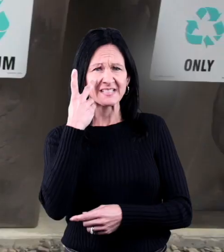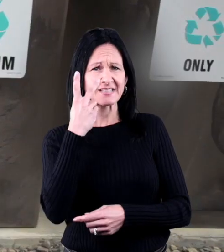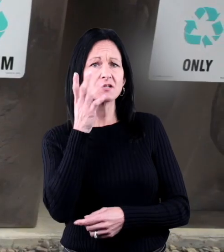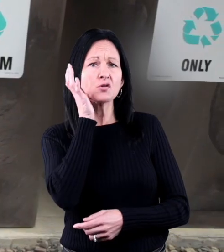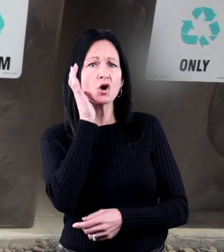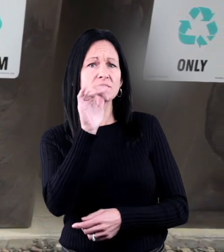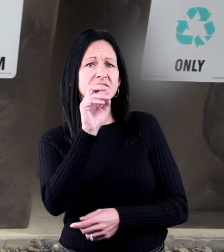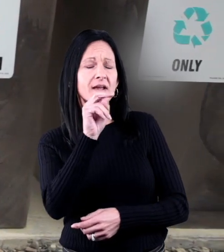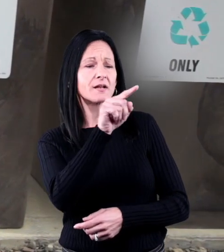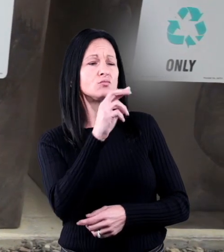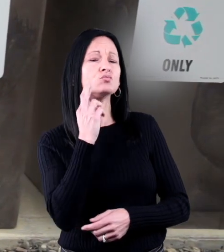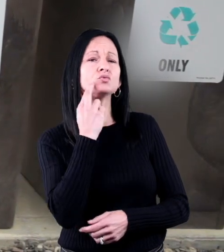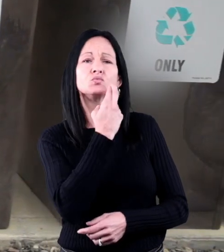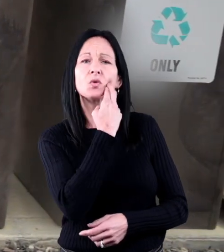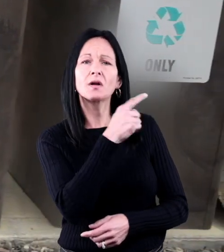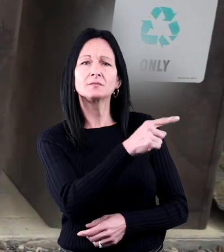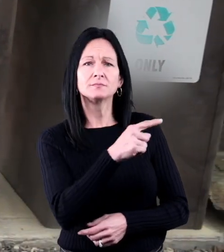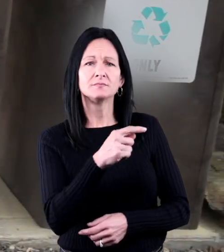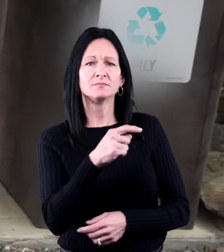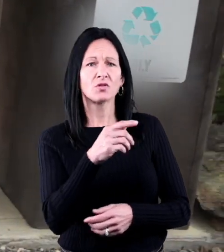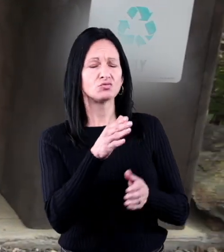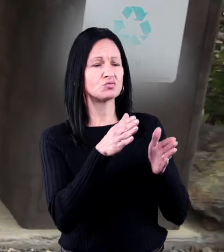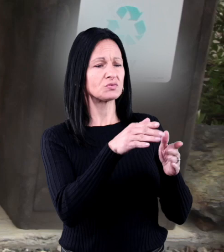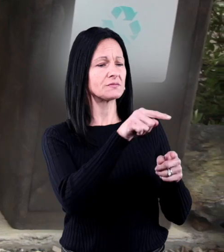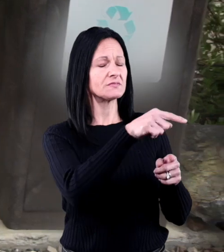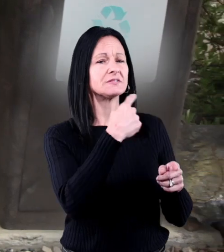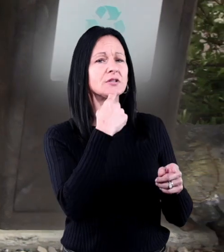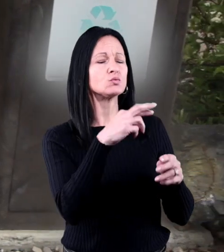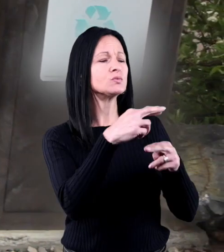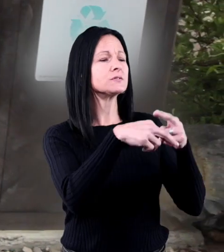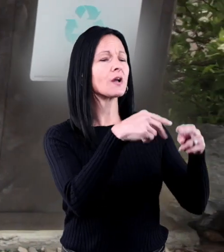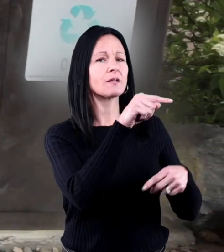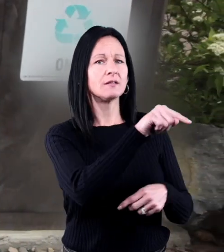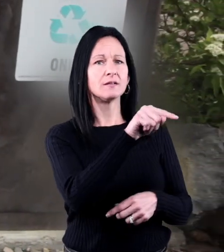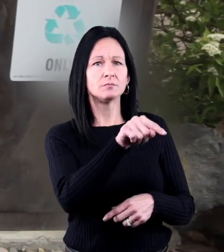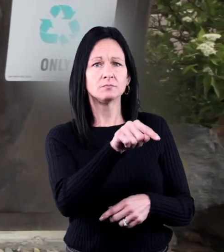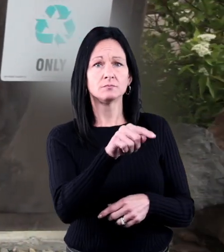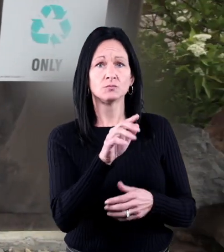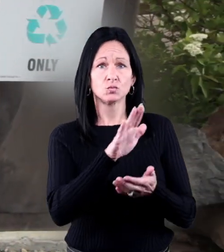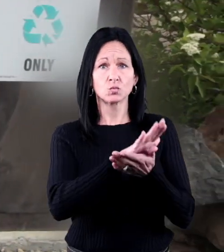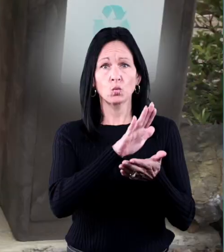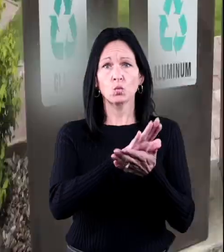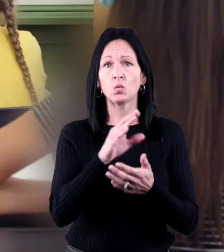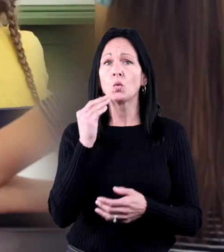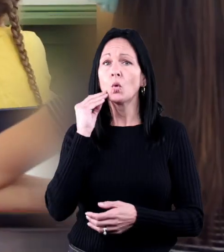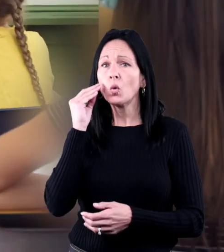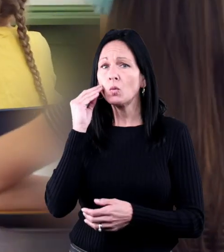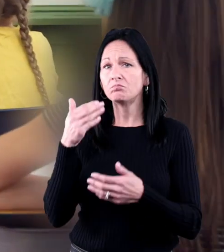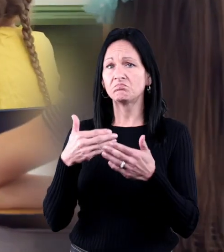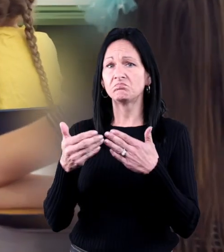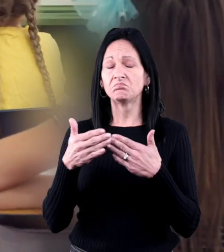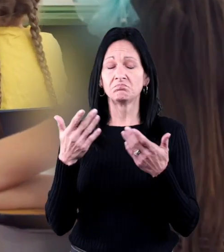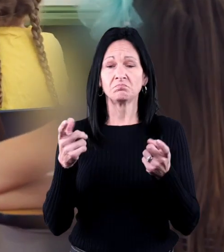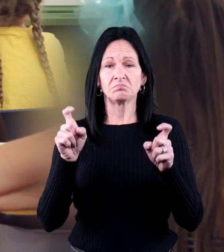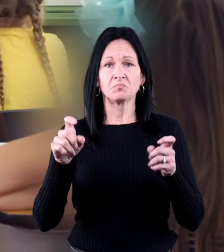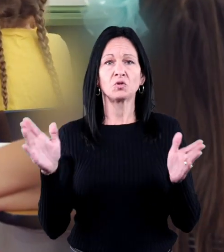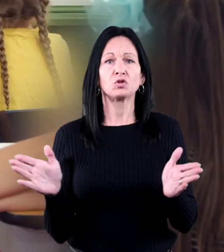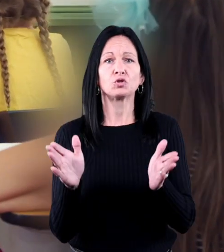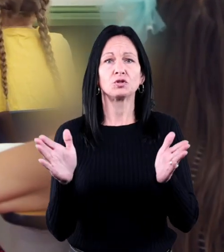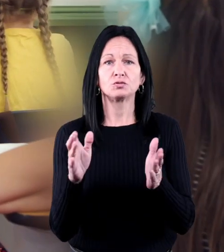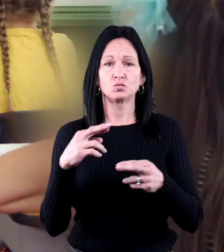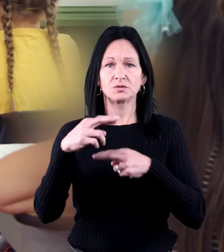Have you ever seen garbage cans in restaurants and on the street that say recycle? At home or at school,